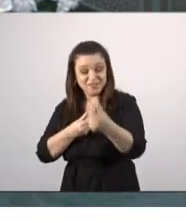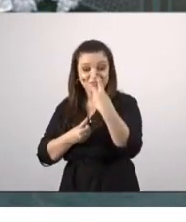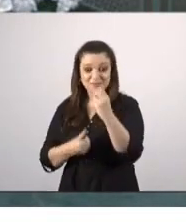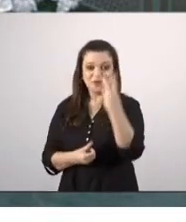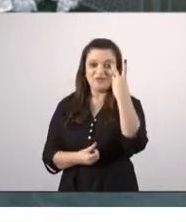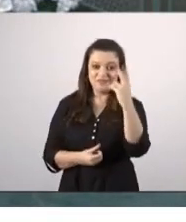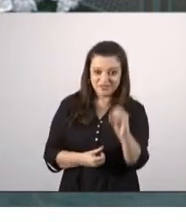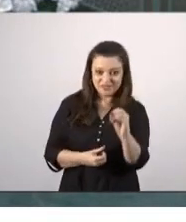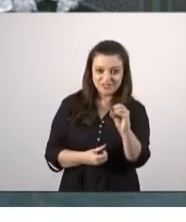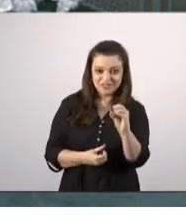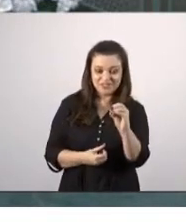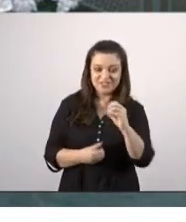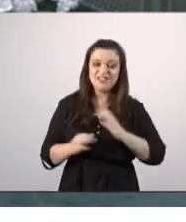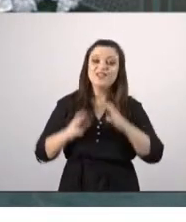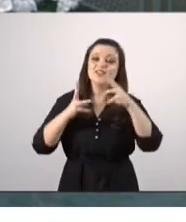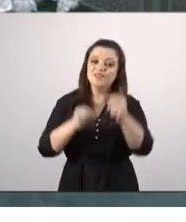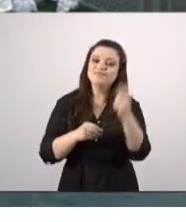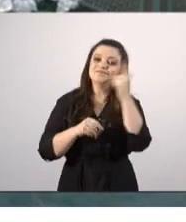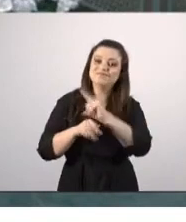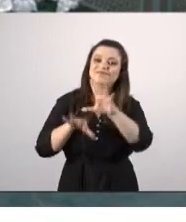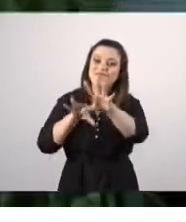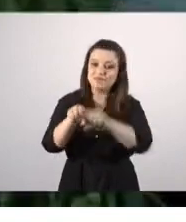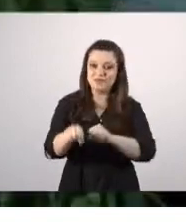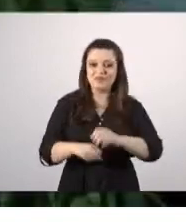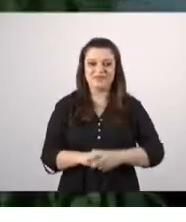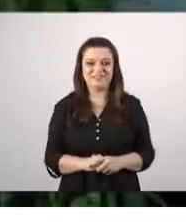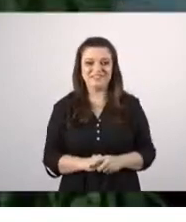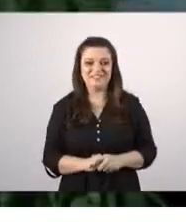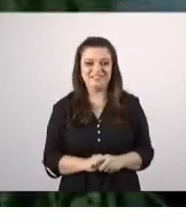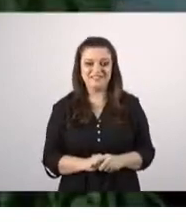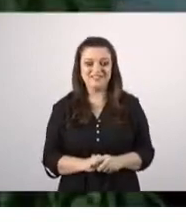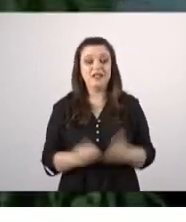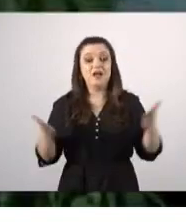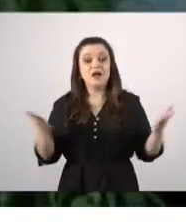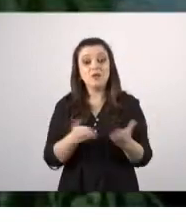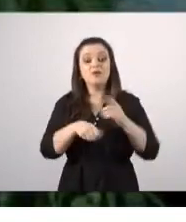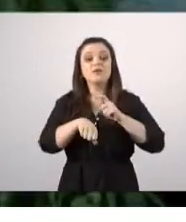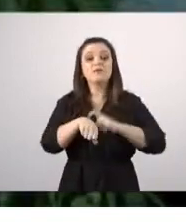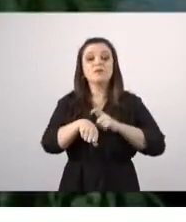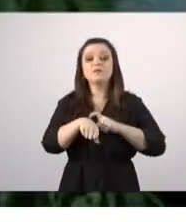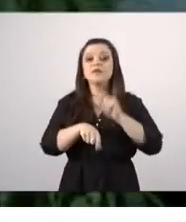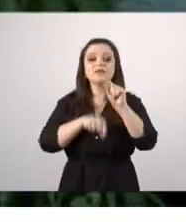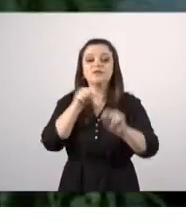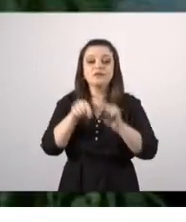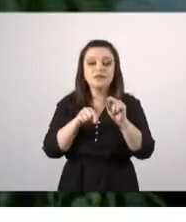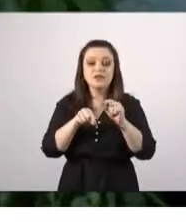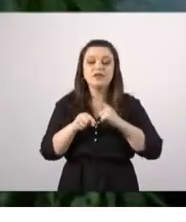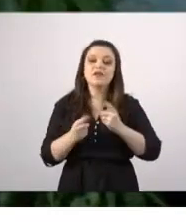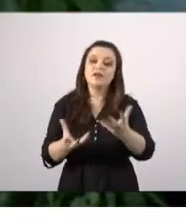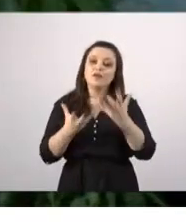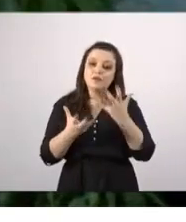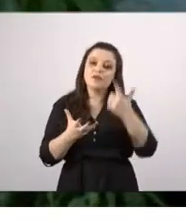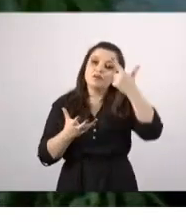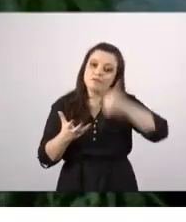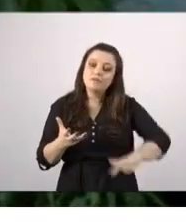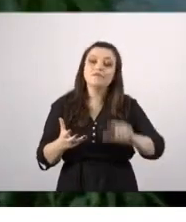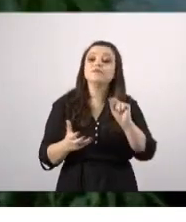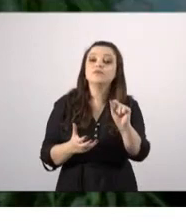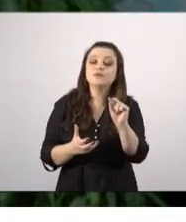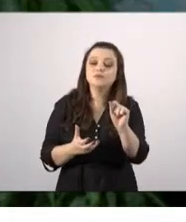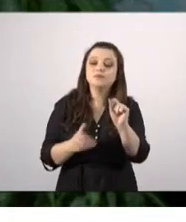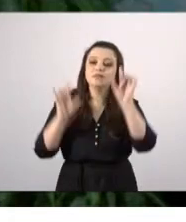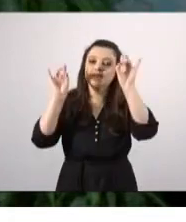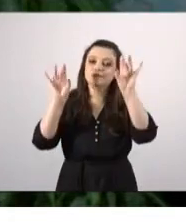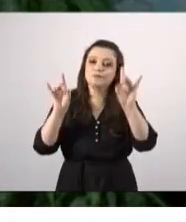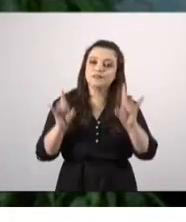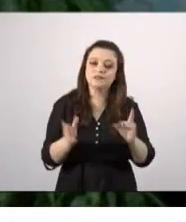fall graduates of 2020. At this point, I wish to extend a special recognition to